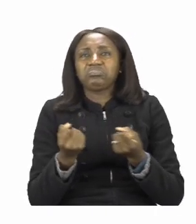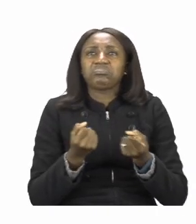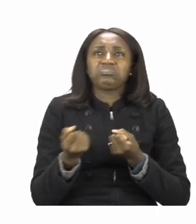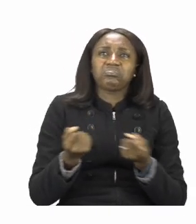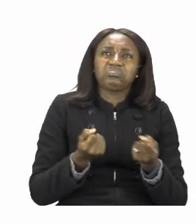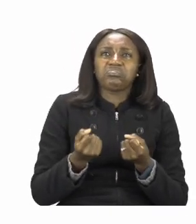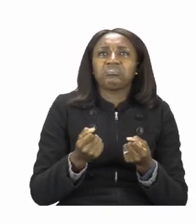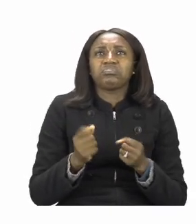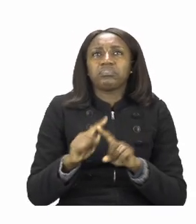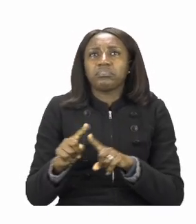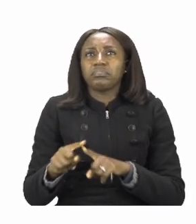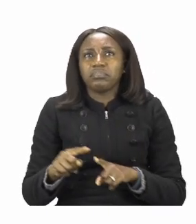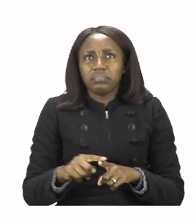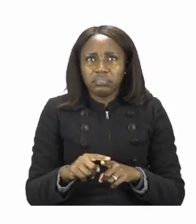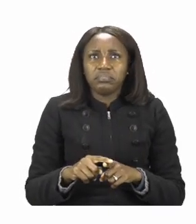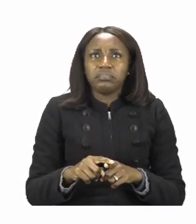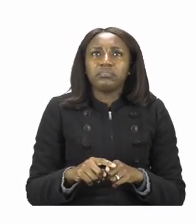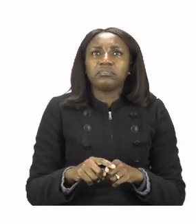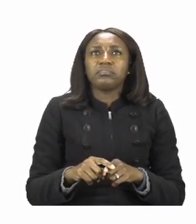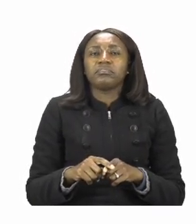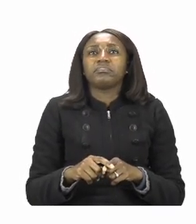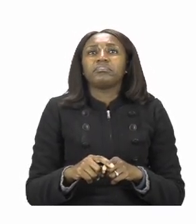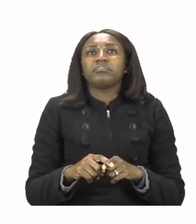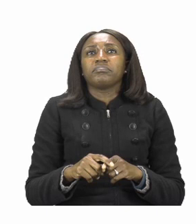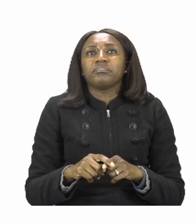vehicle, traffic,